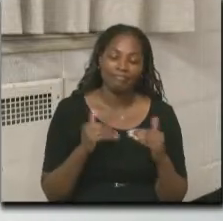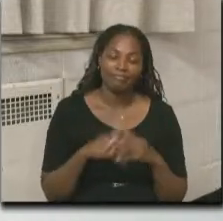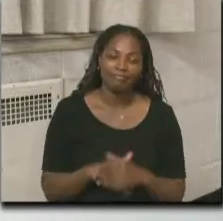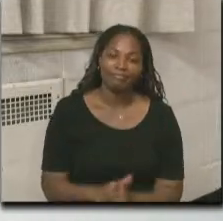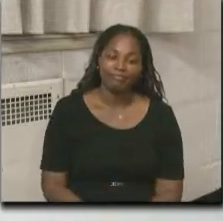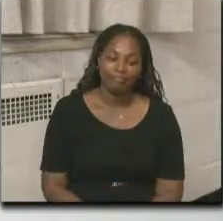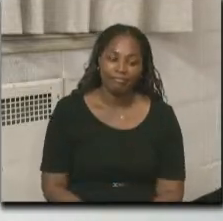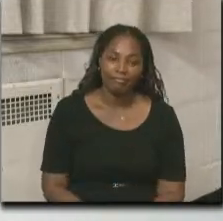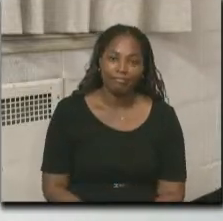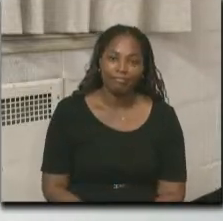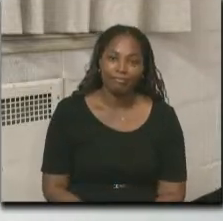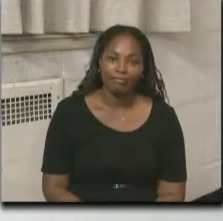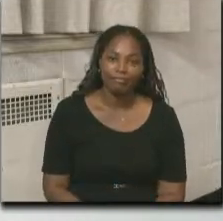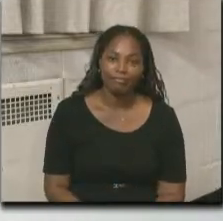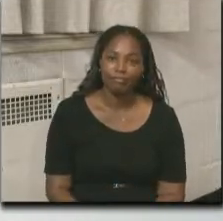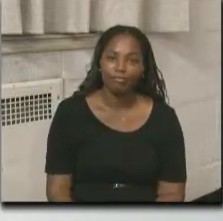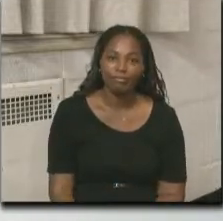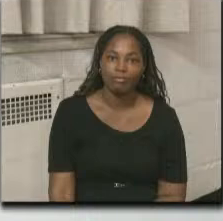I'm sorry.